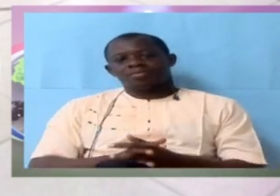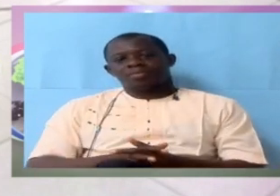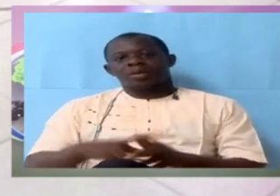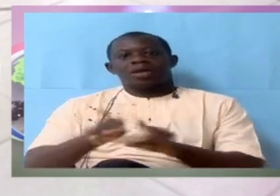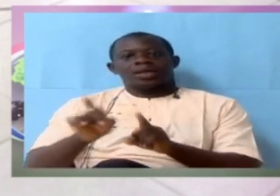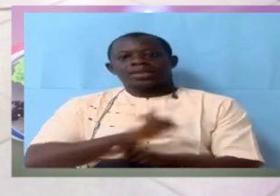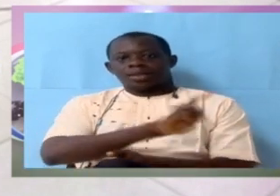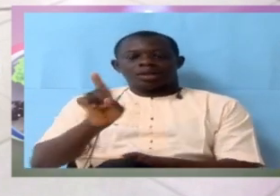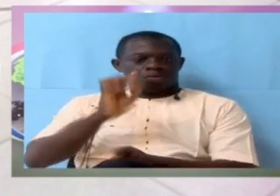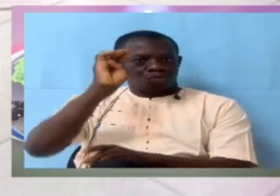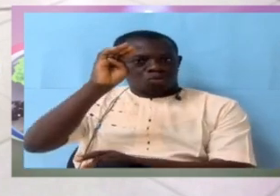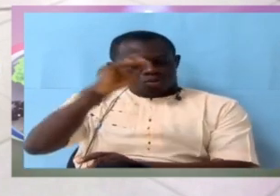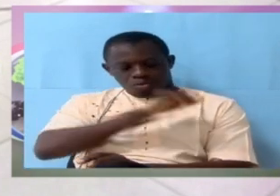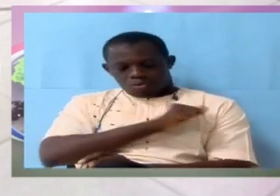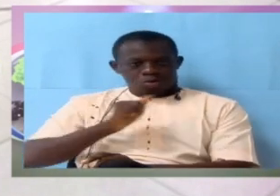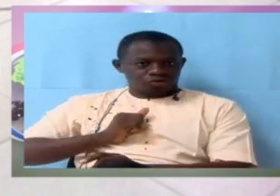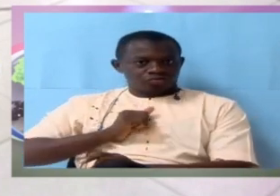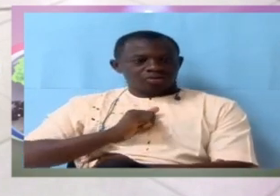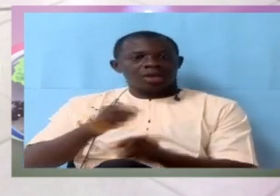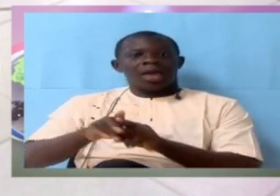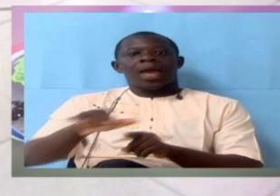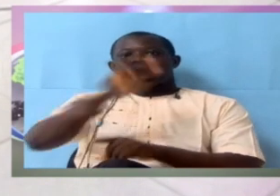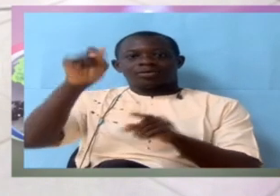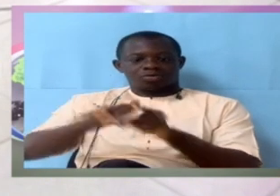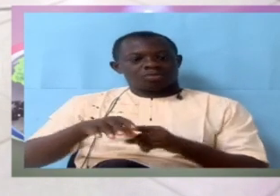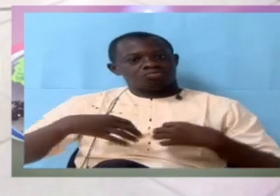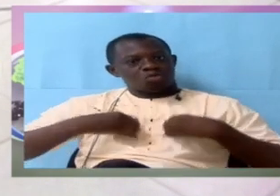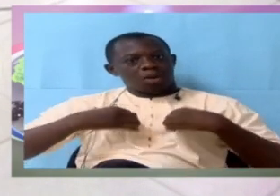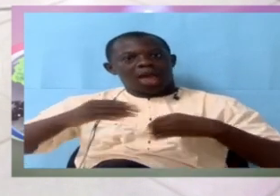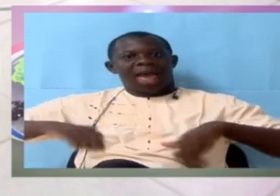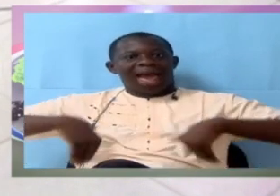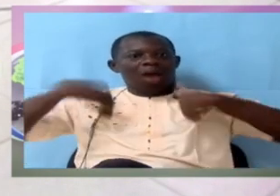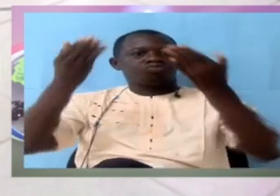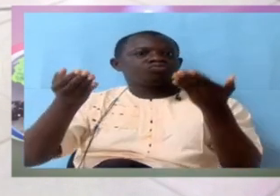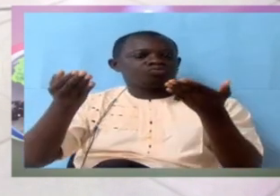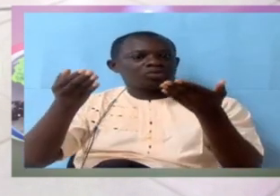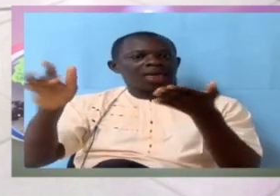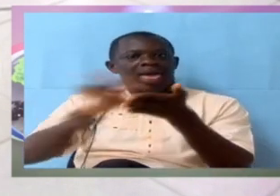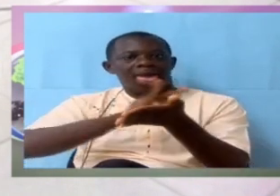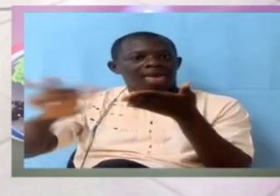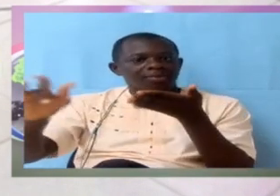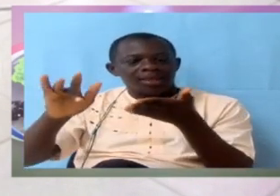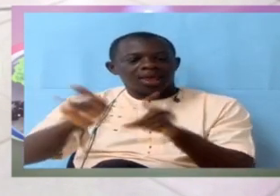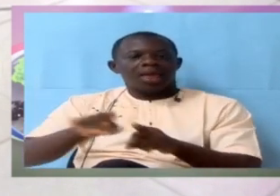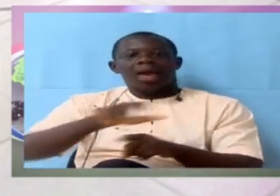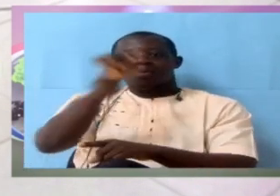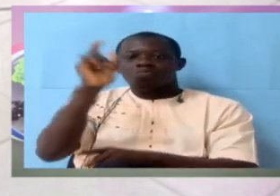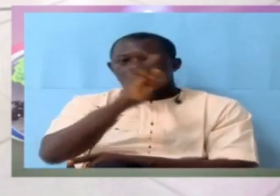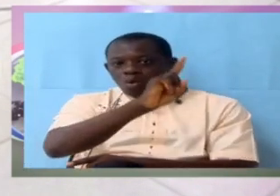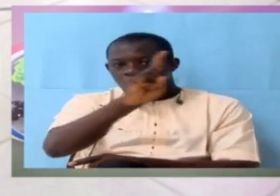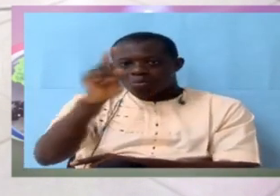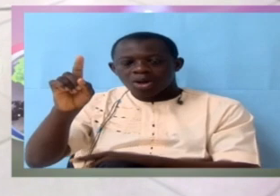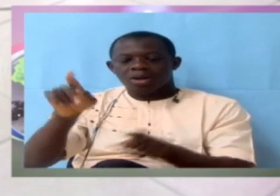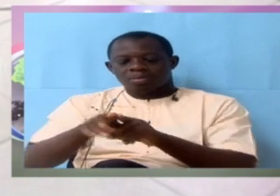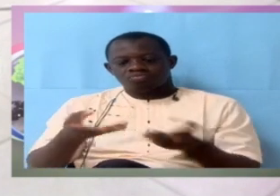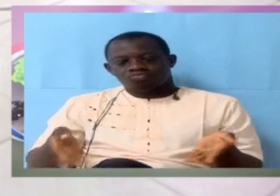They will call us, and we will strip naked, and each of us will tie